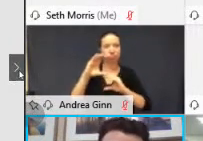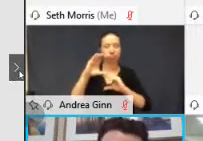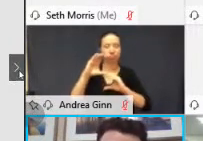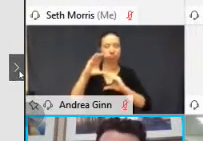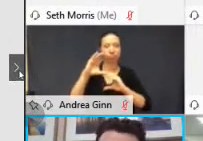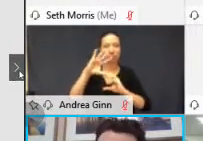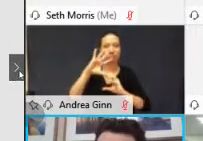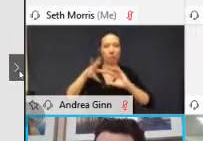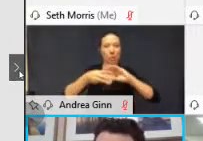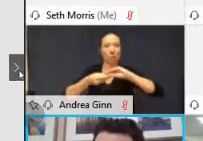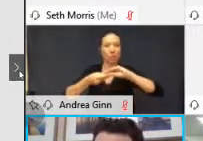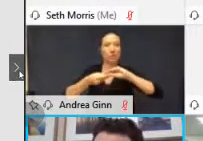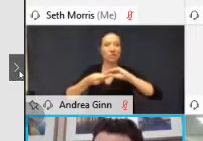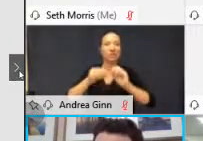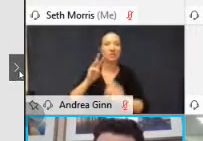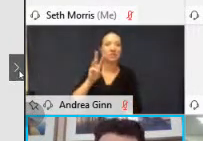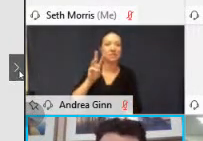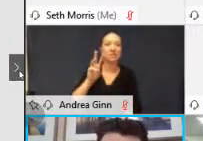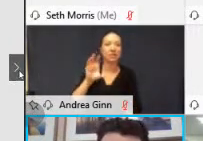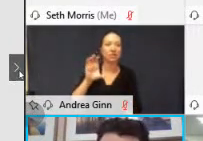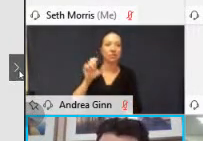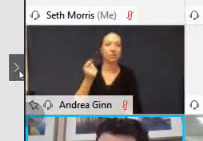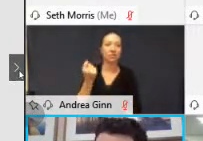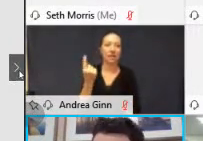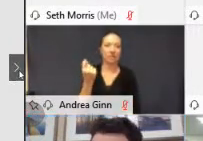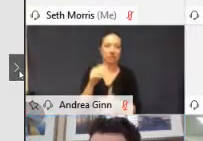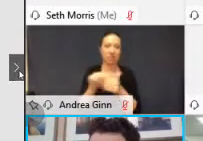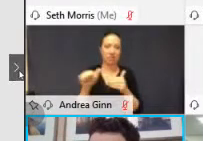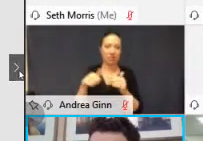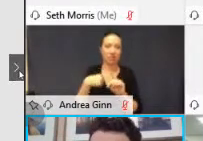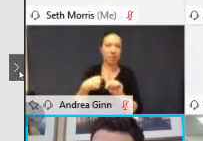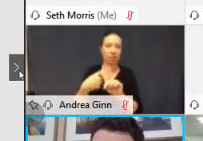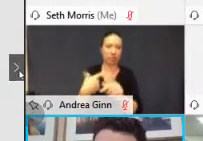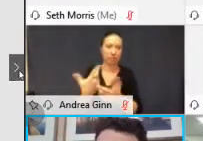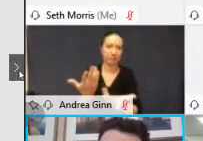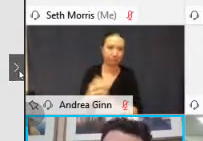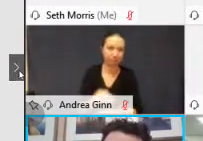the $611 per month premium.